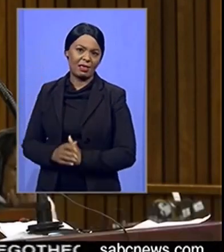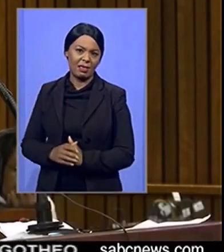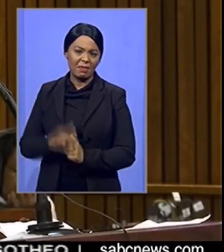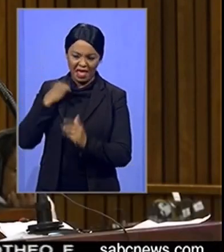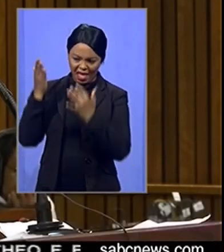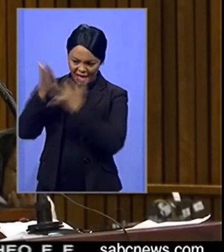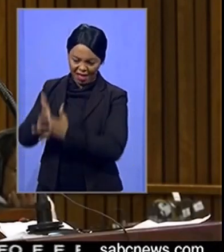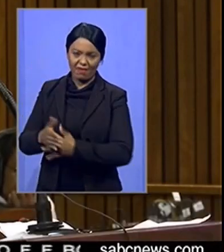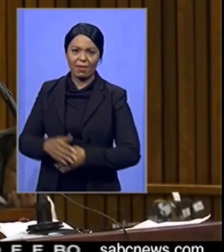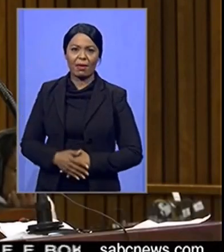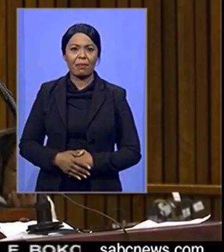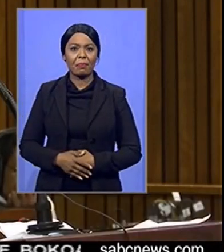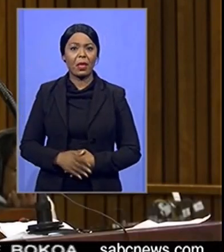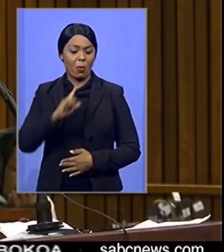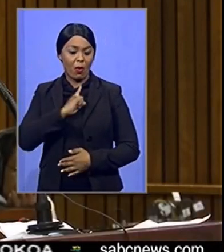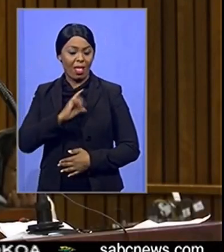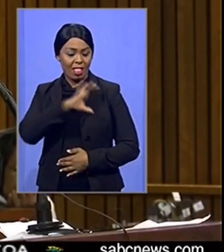my client